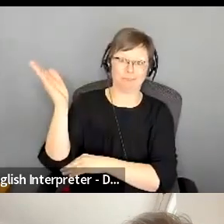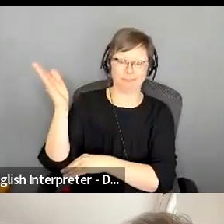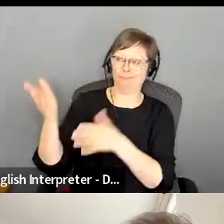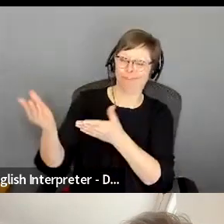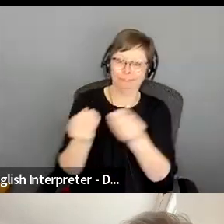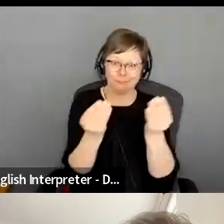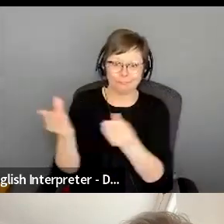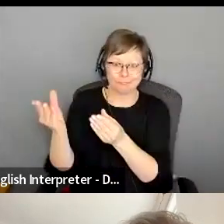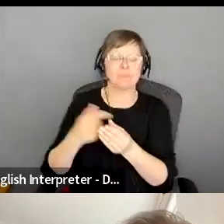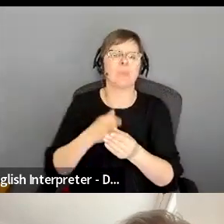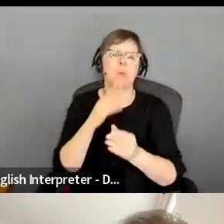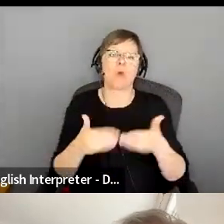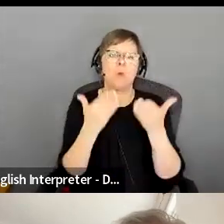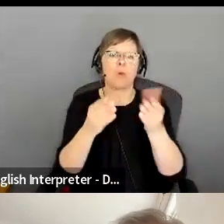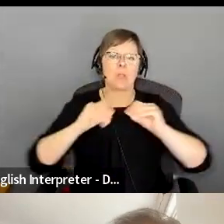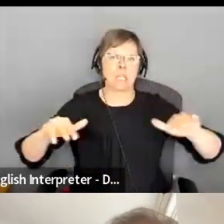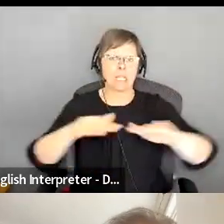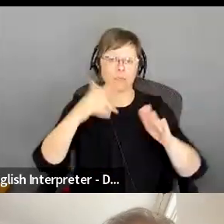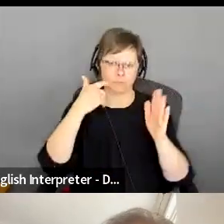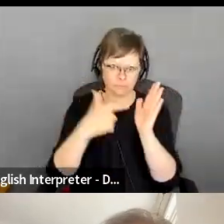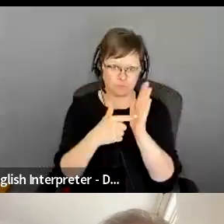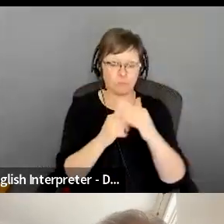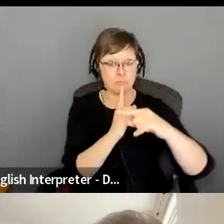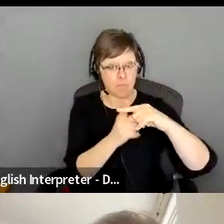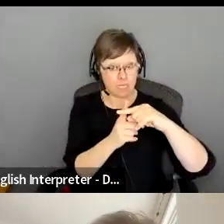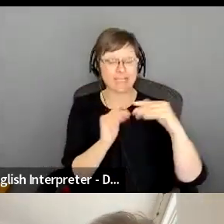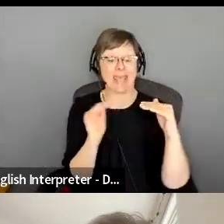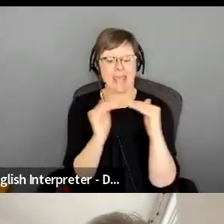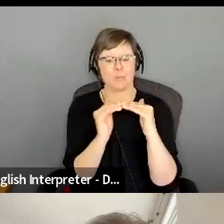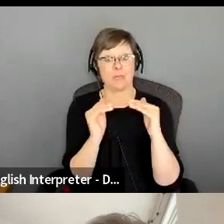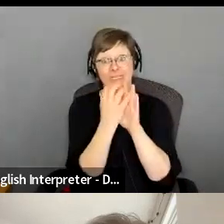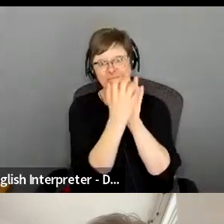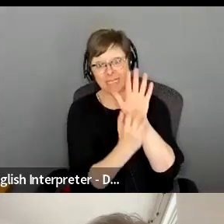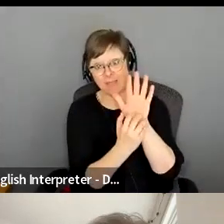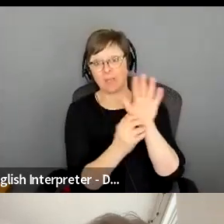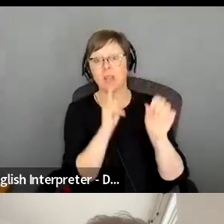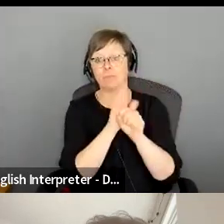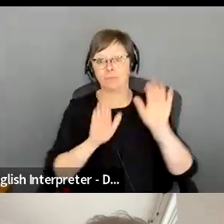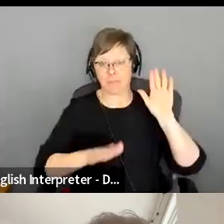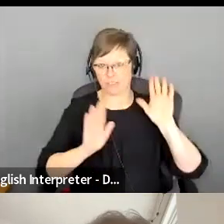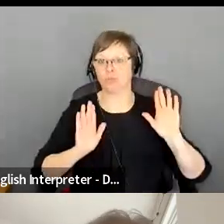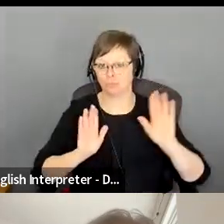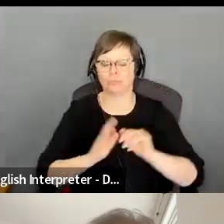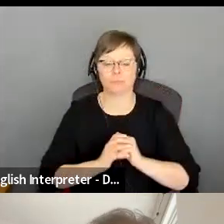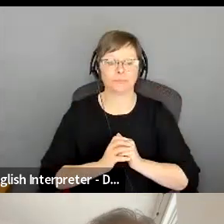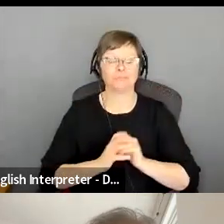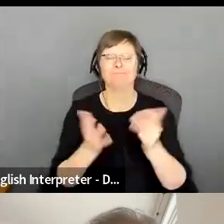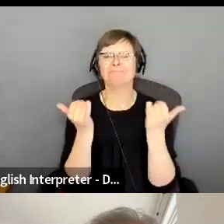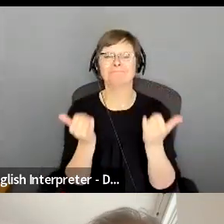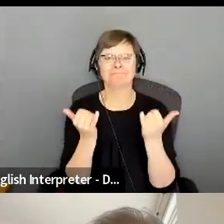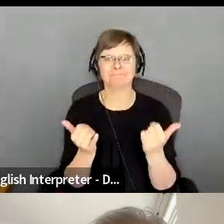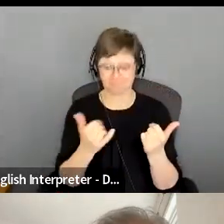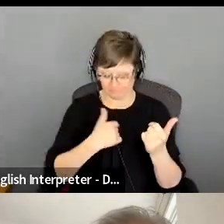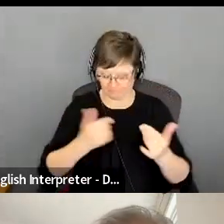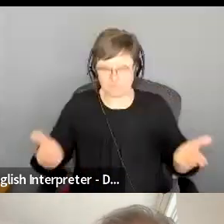offer a land acknowledgement as well as Equity's statement of affirmation. So today,